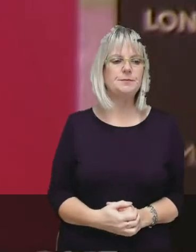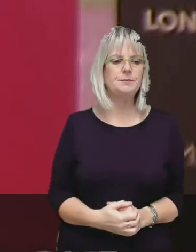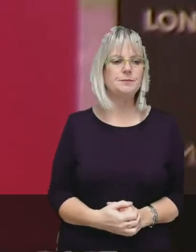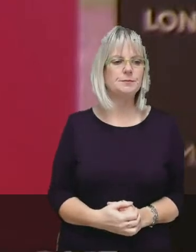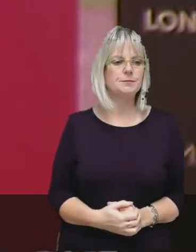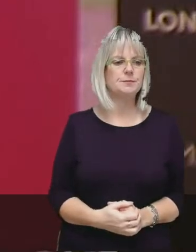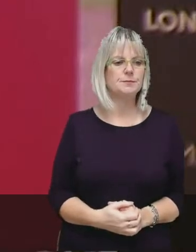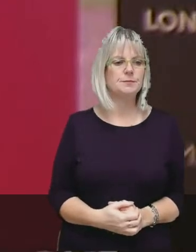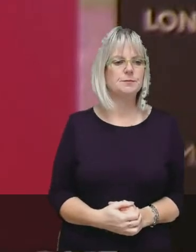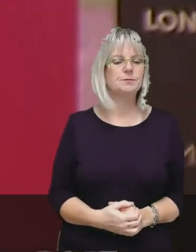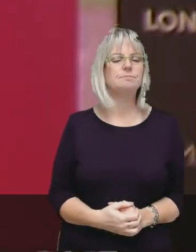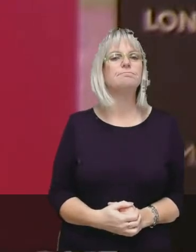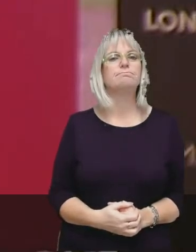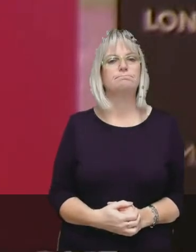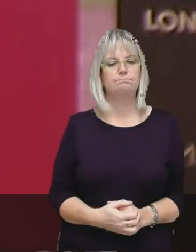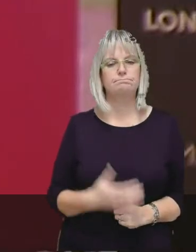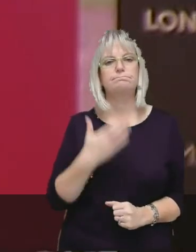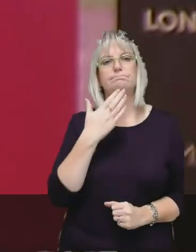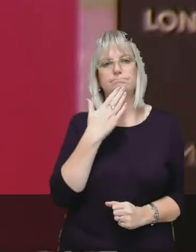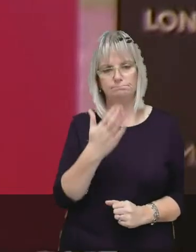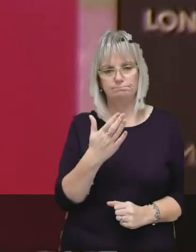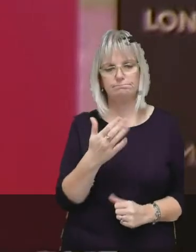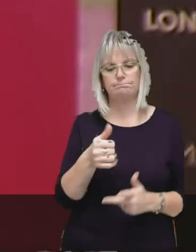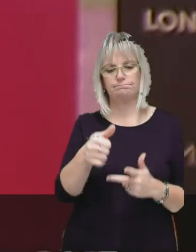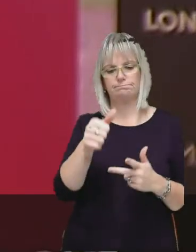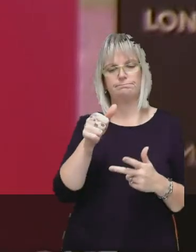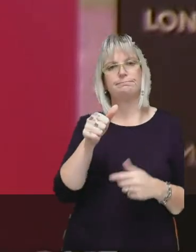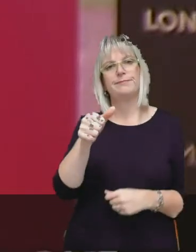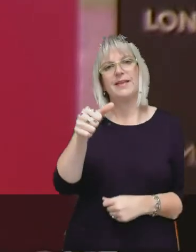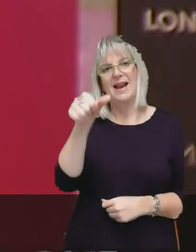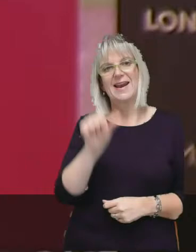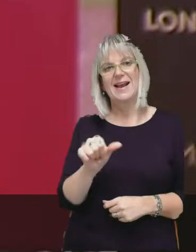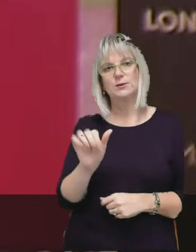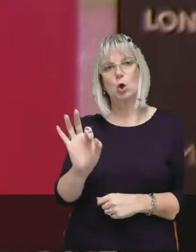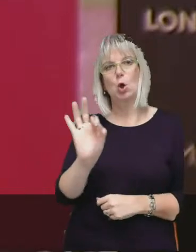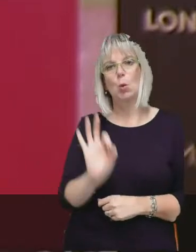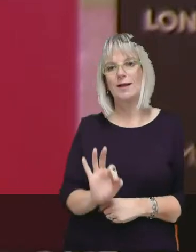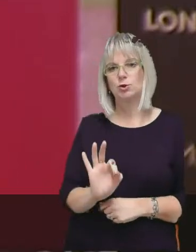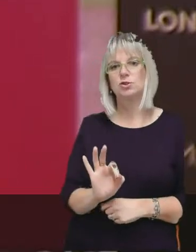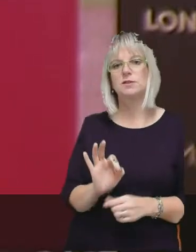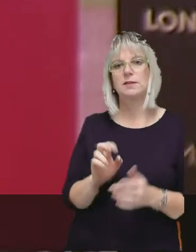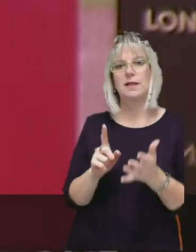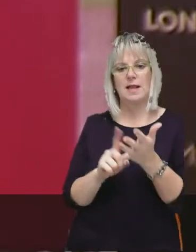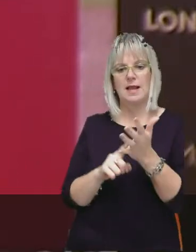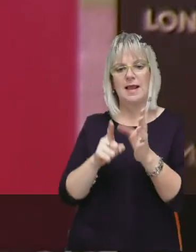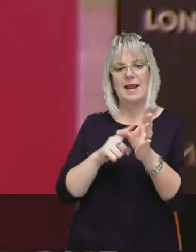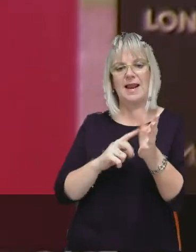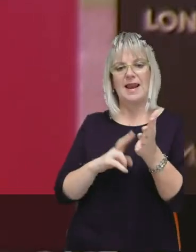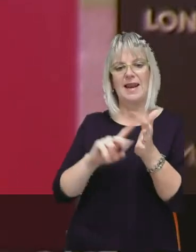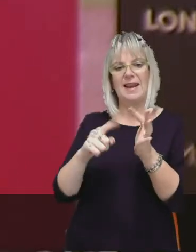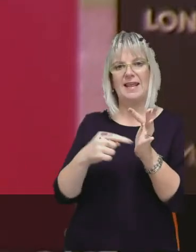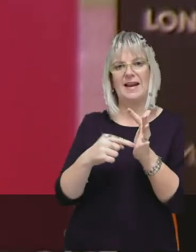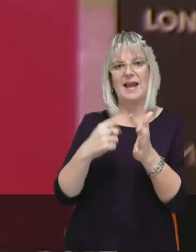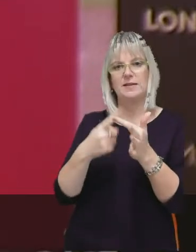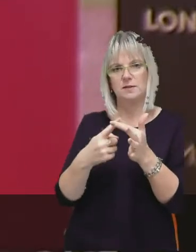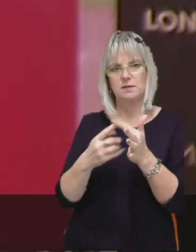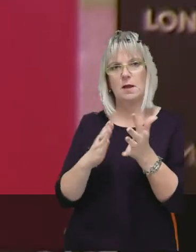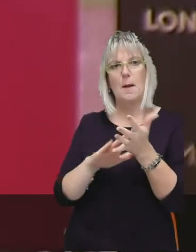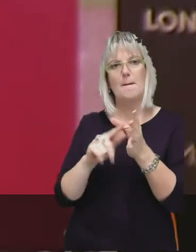Let's move on to the next question. Good evening, Lynette Martin, who is from Hammersmith and